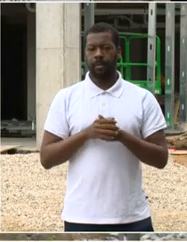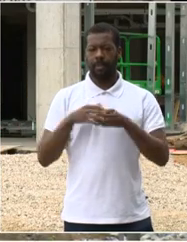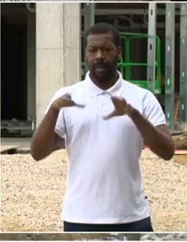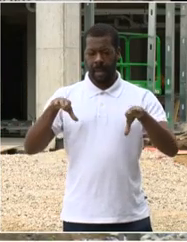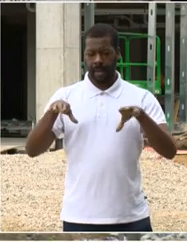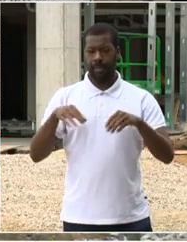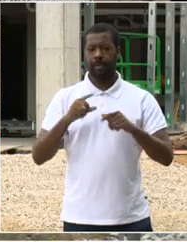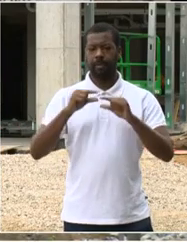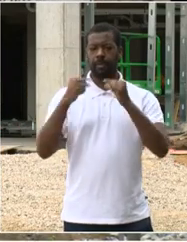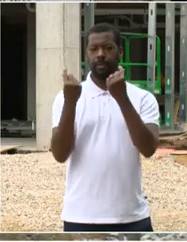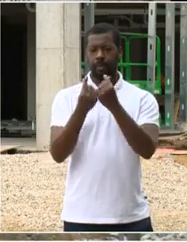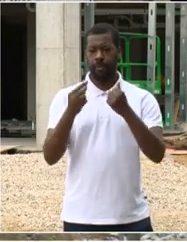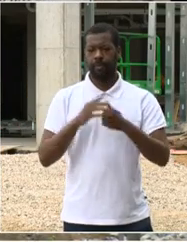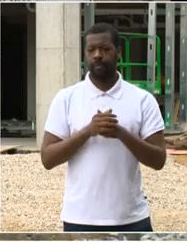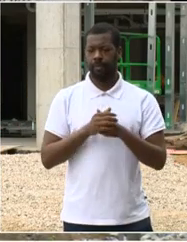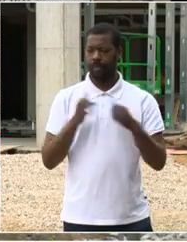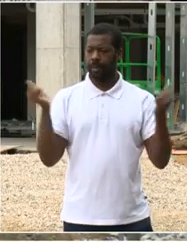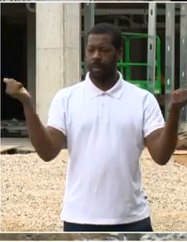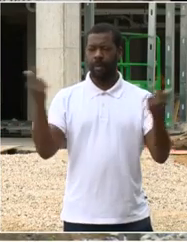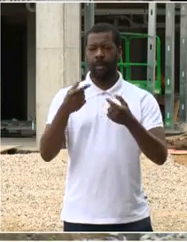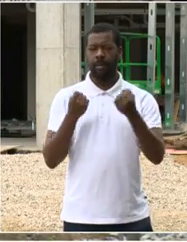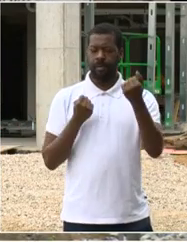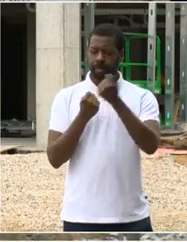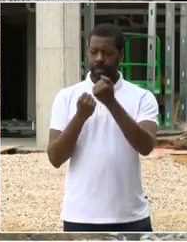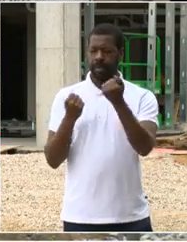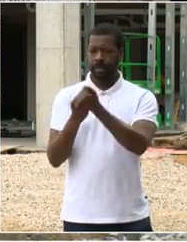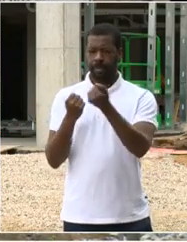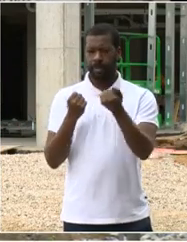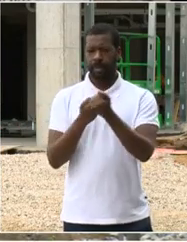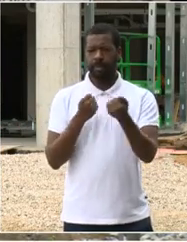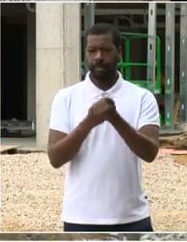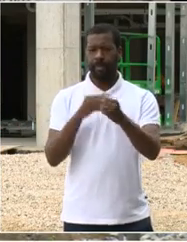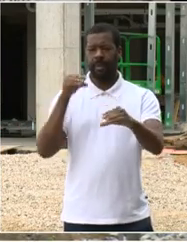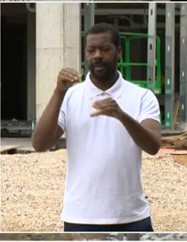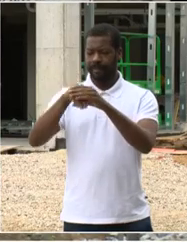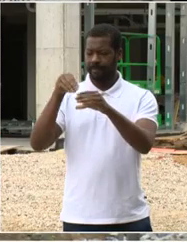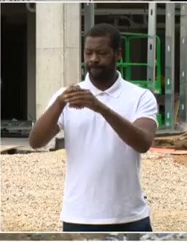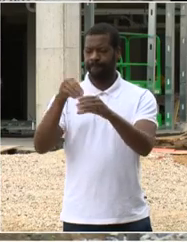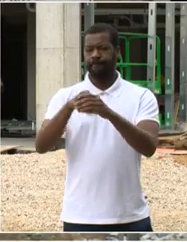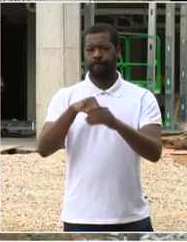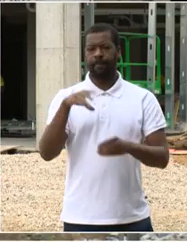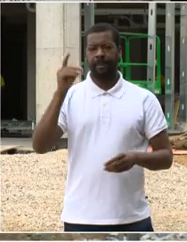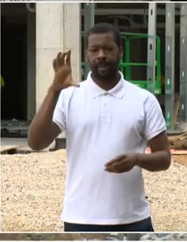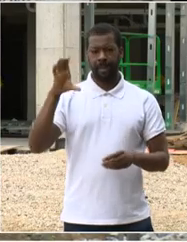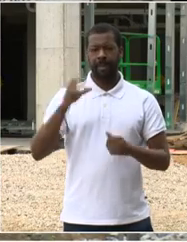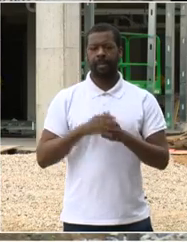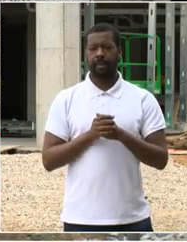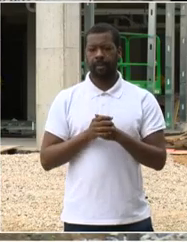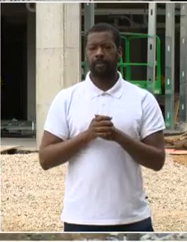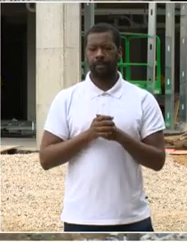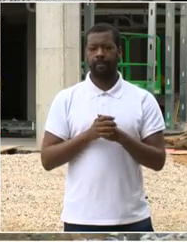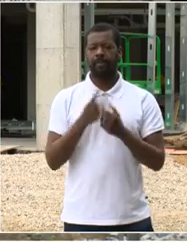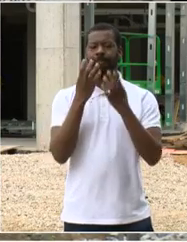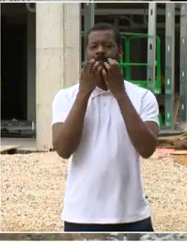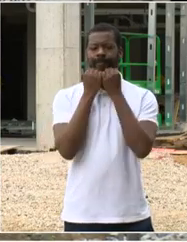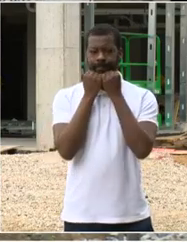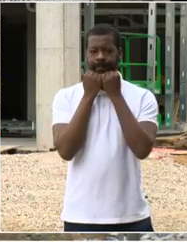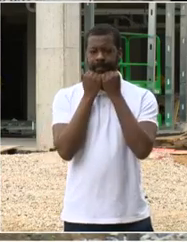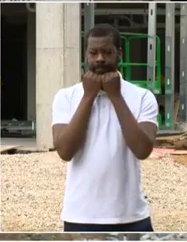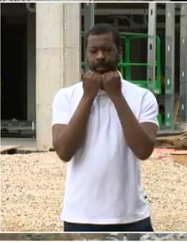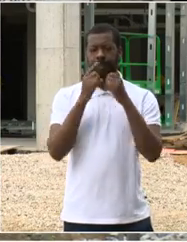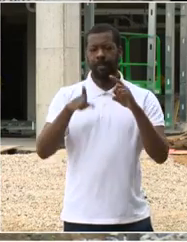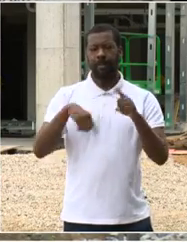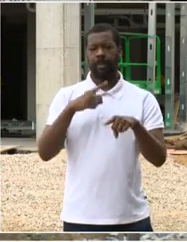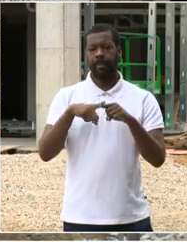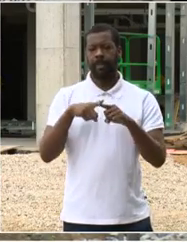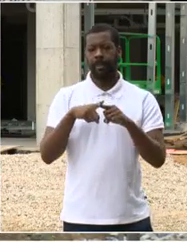groups were so supportive and vested in this, showing that the district really, the people of the district care about affordable housing